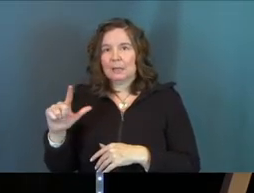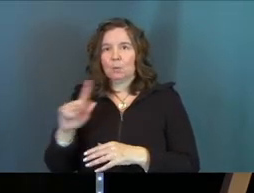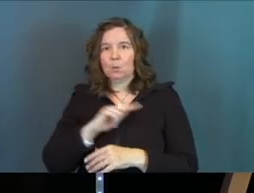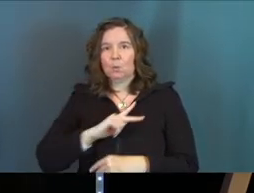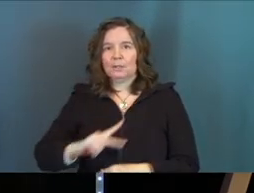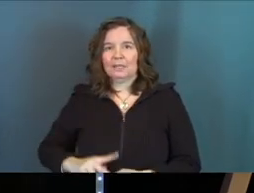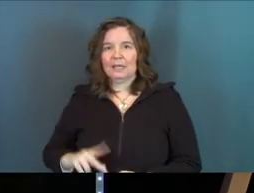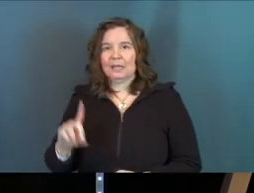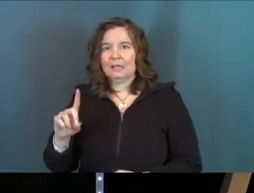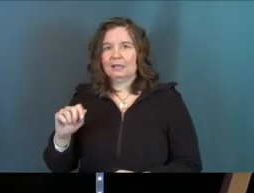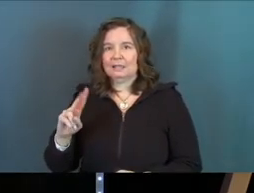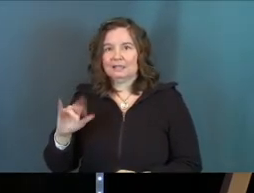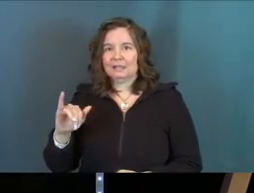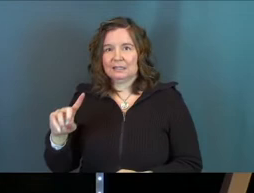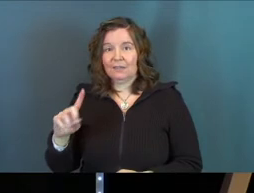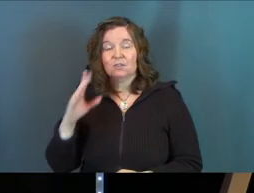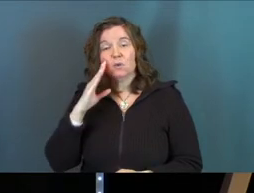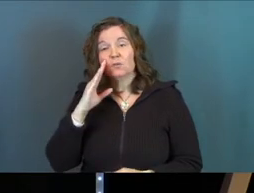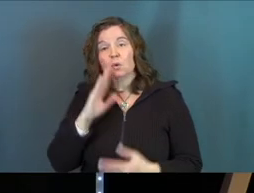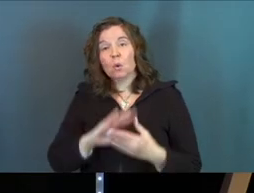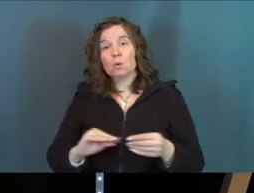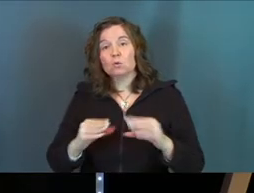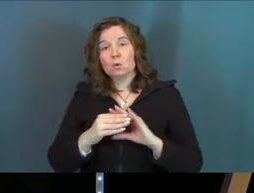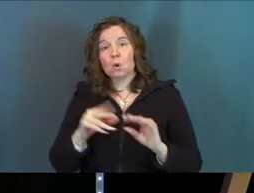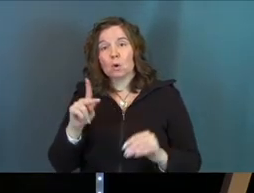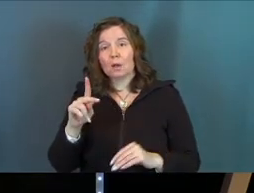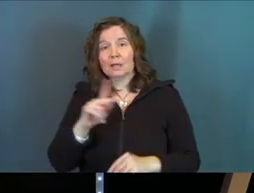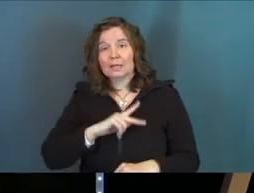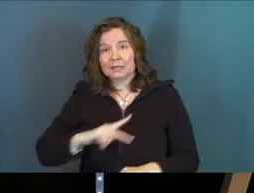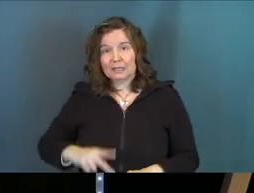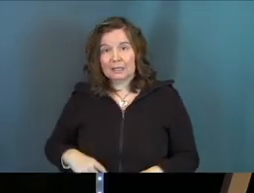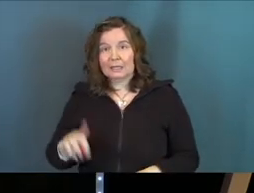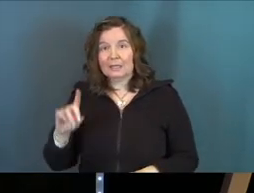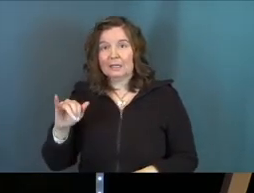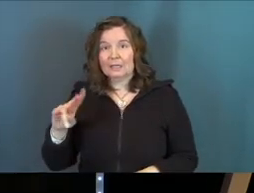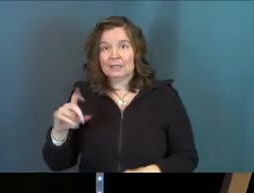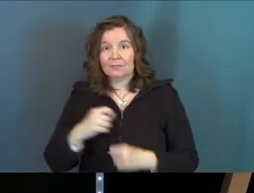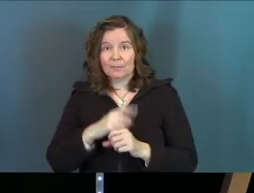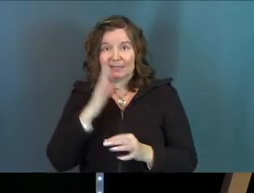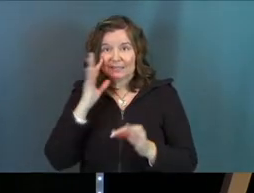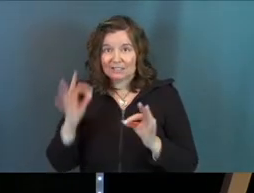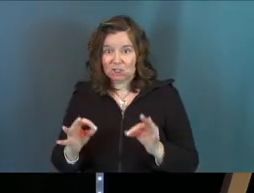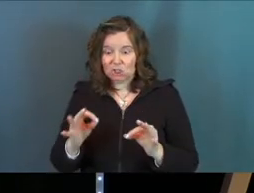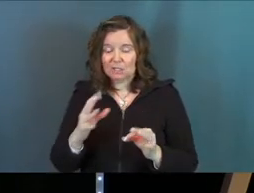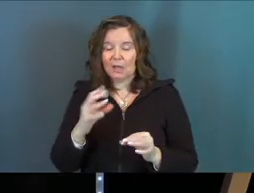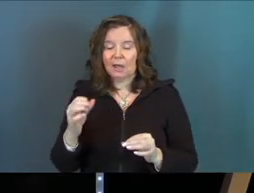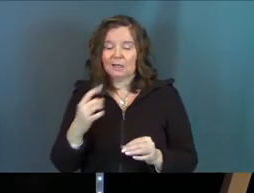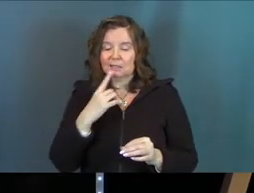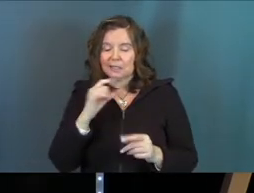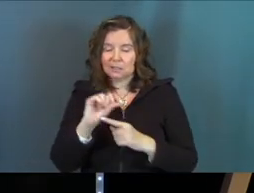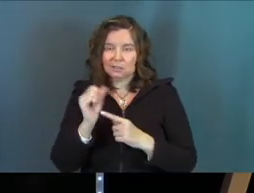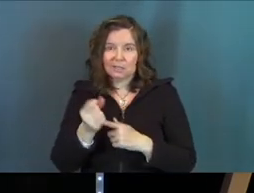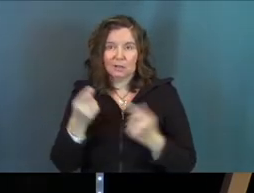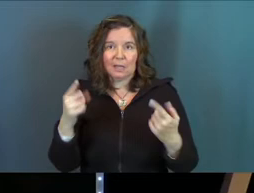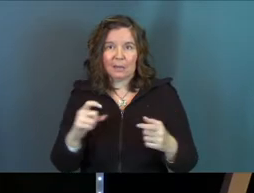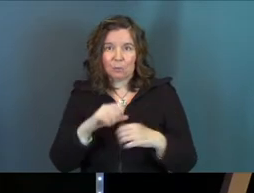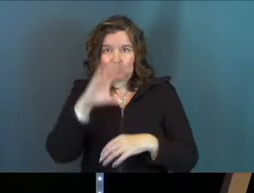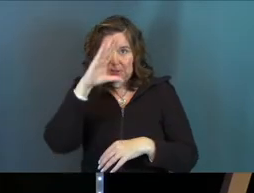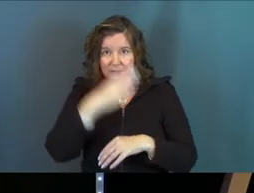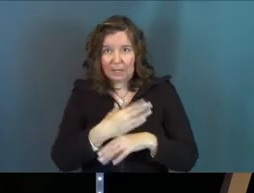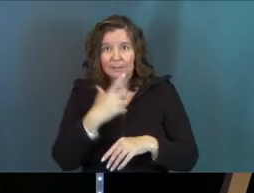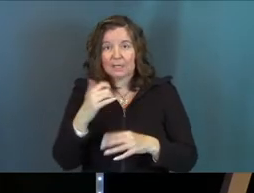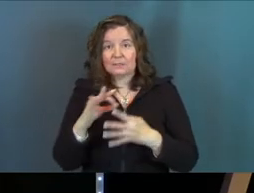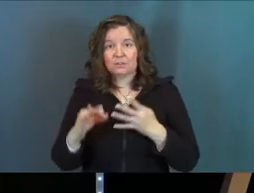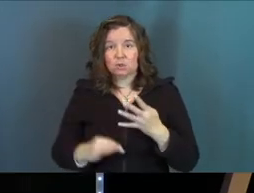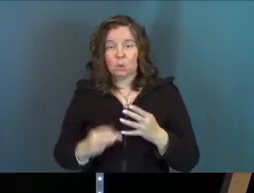King David. Okay, so if you know this story, King David makes a decision he shouldn't have, and there's a situation that happens with his son because